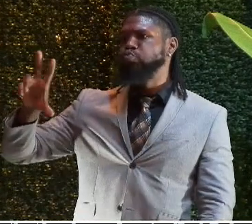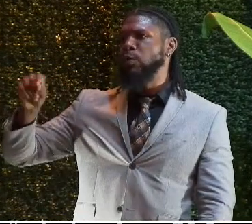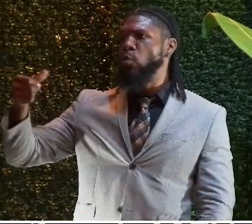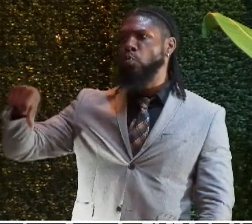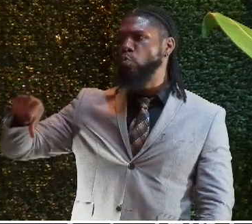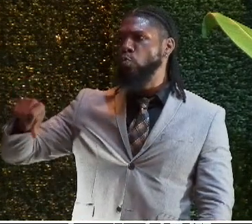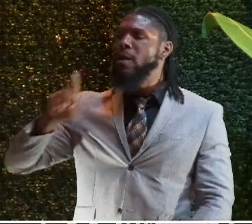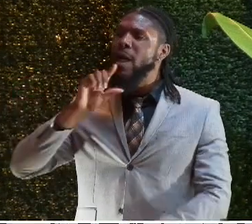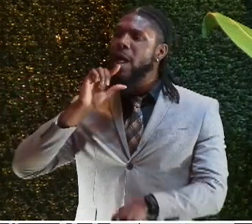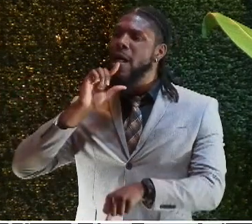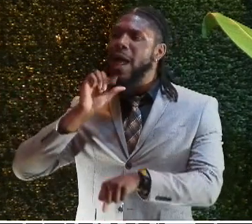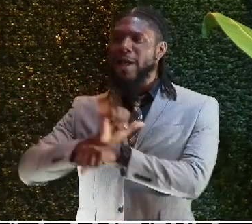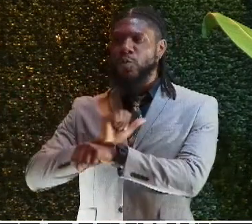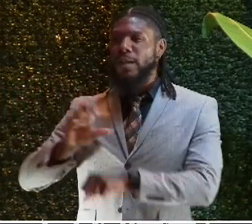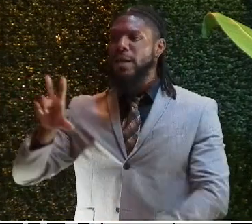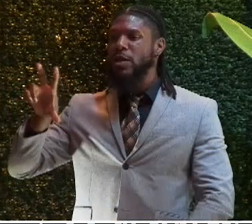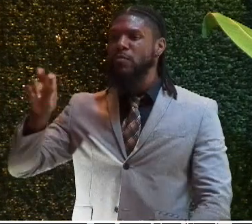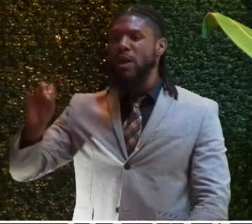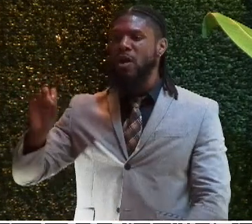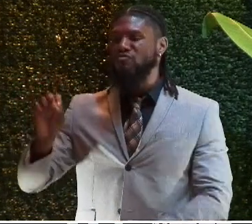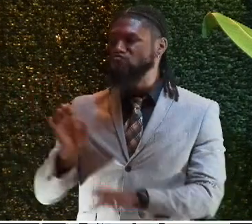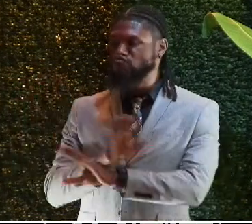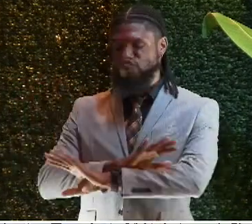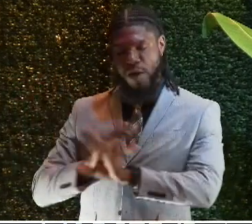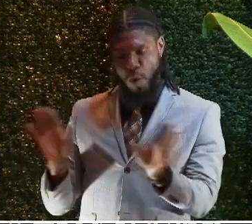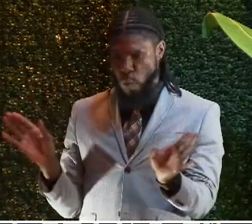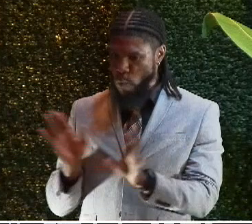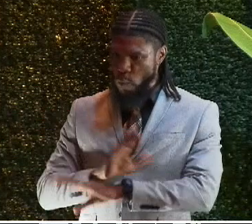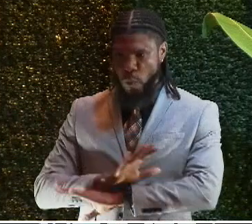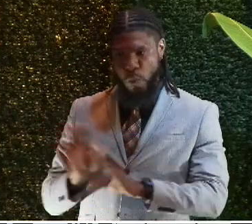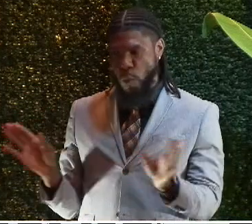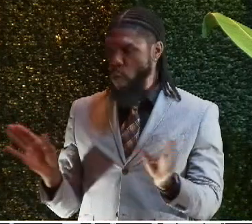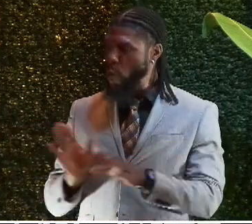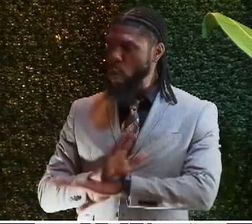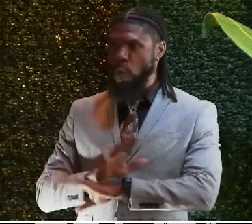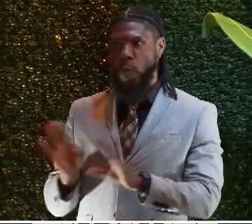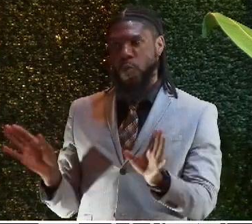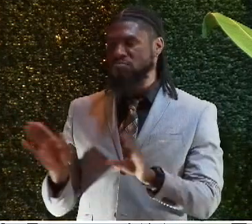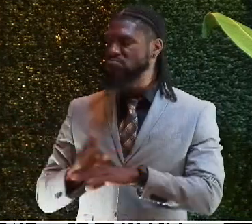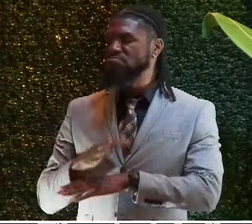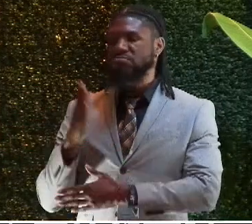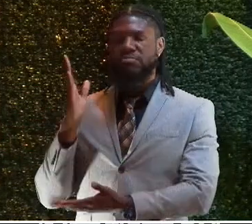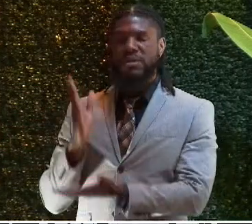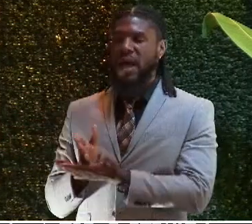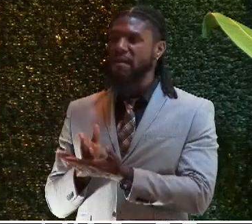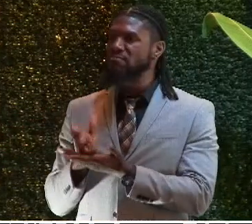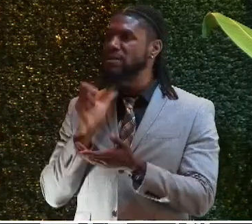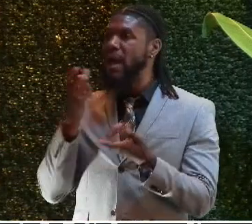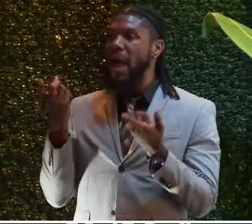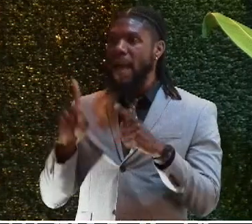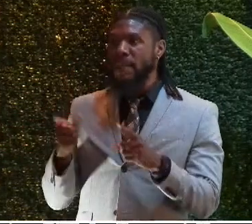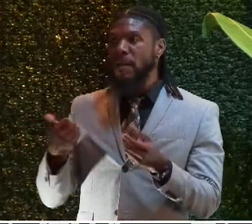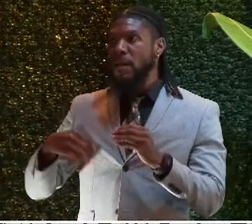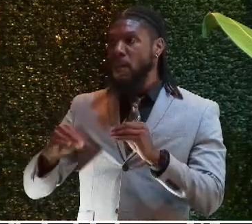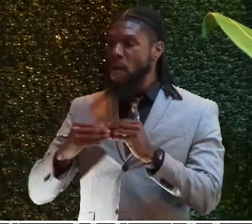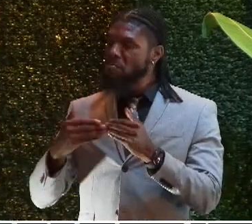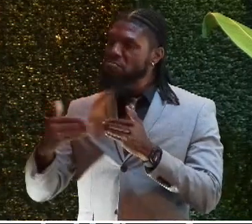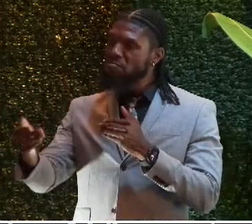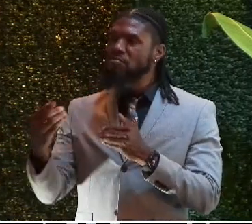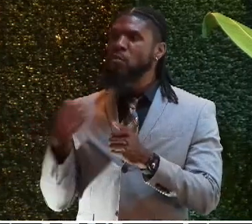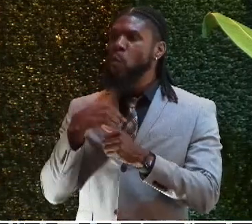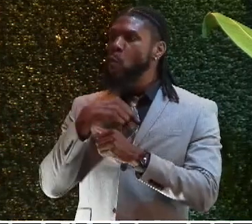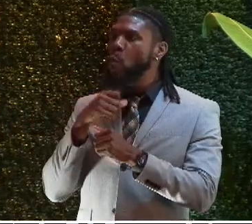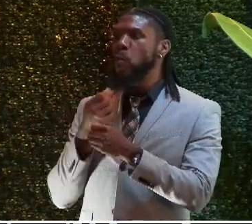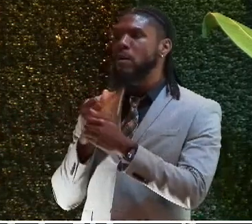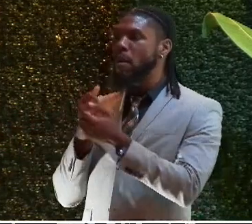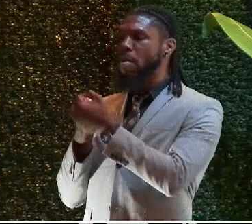Actually, no. No. Stop this. This is not happening anymore. We're not doing this anymore. We're not supporting you,